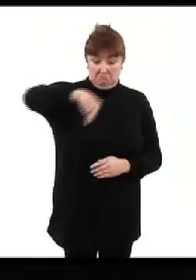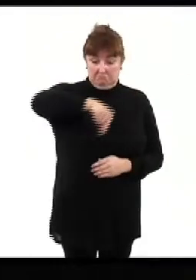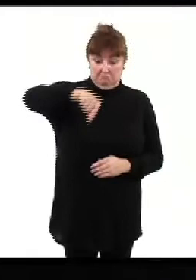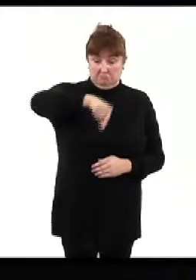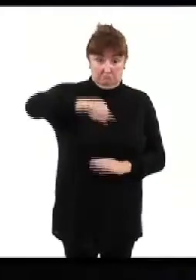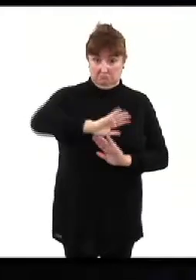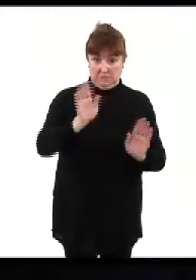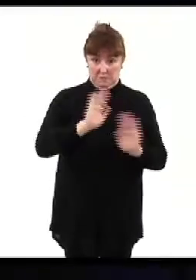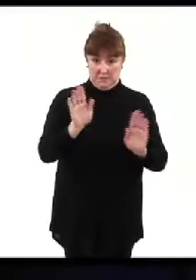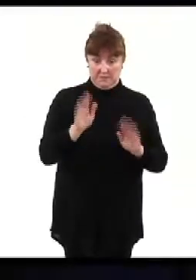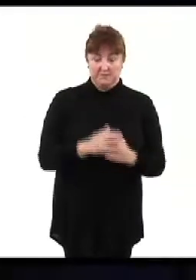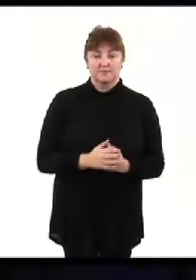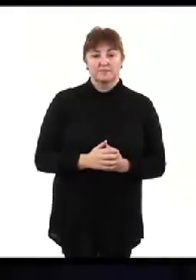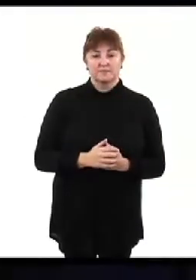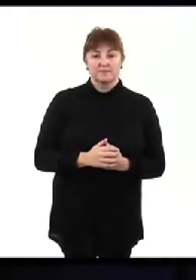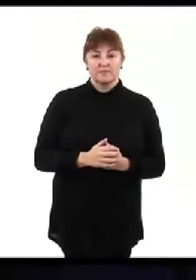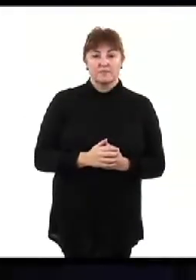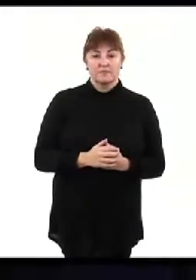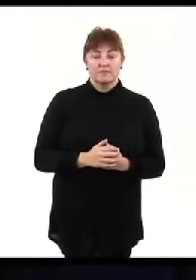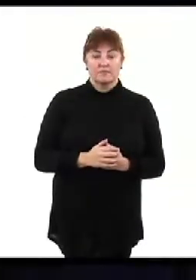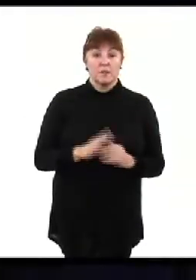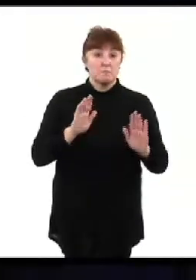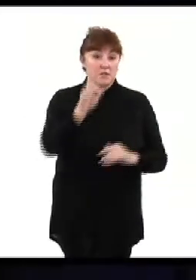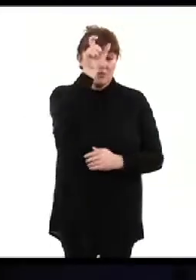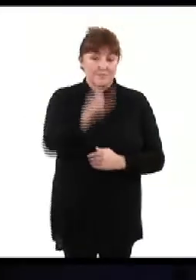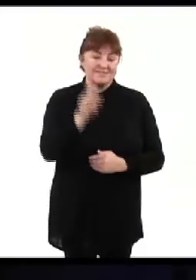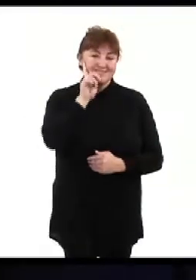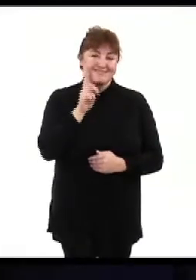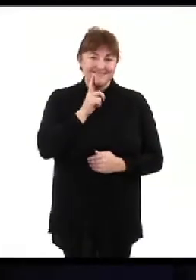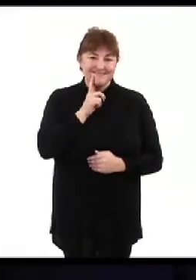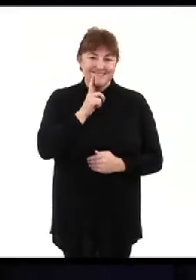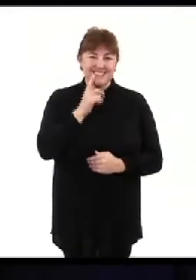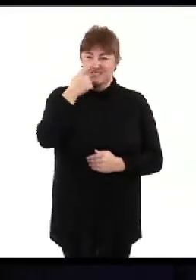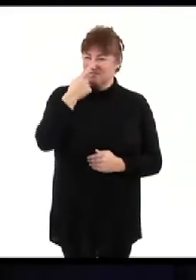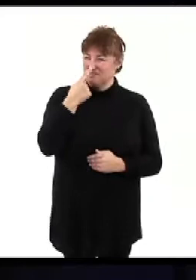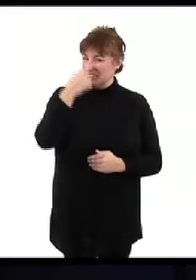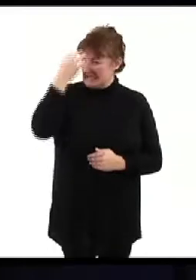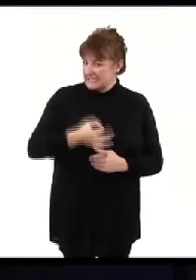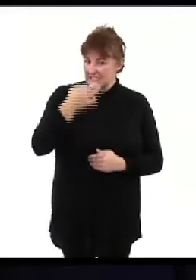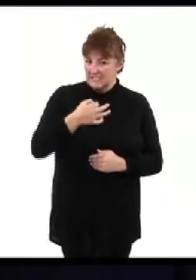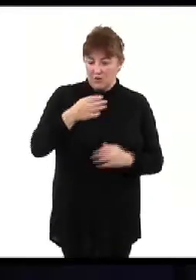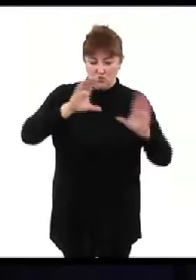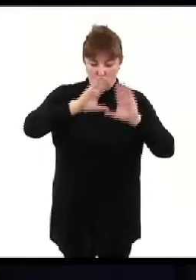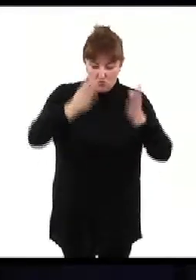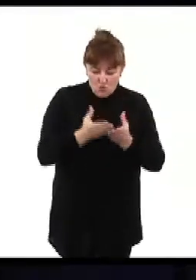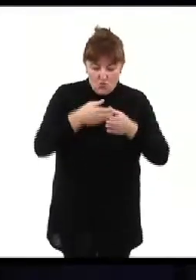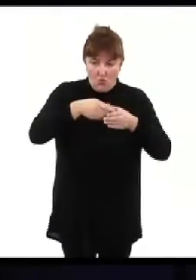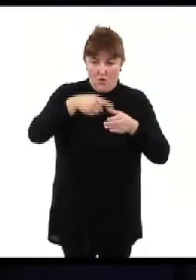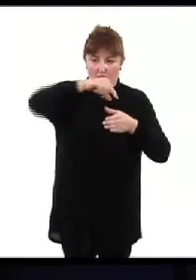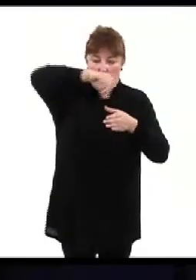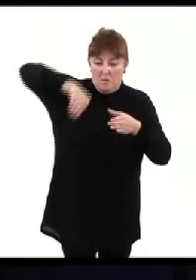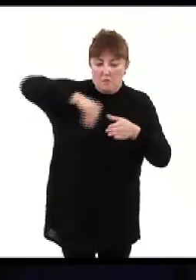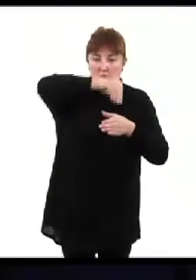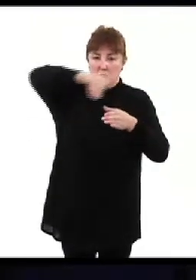A deaf person might actually show a bowl or a cup or something and show both aspects of the